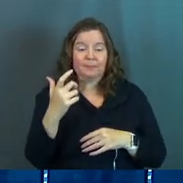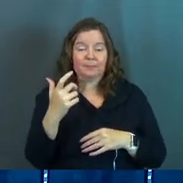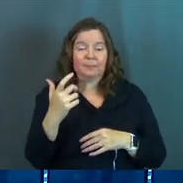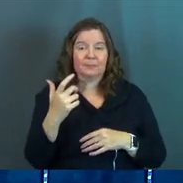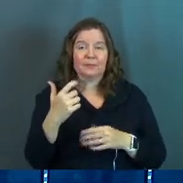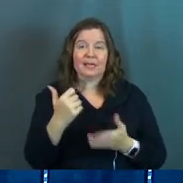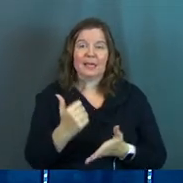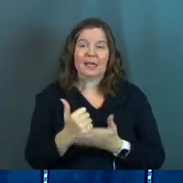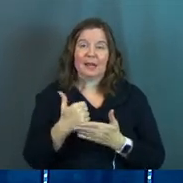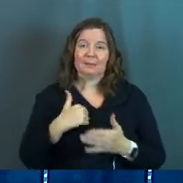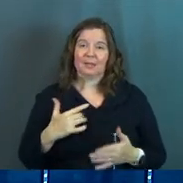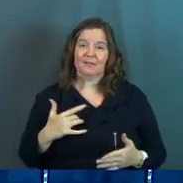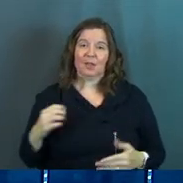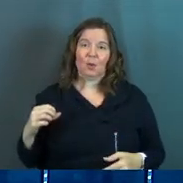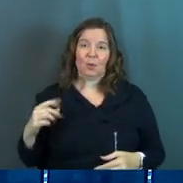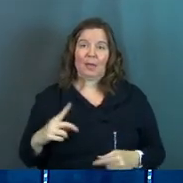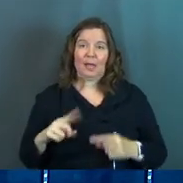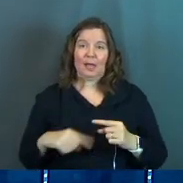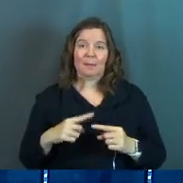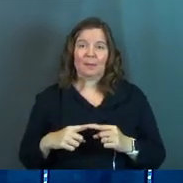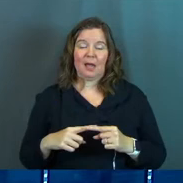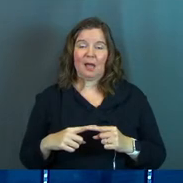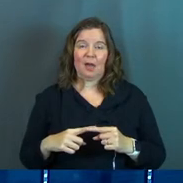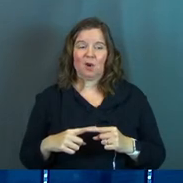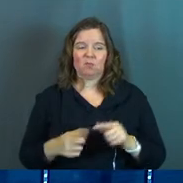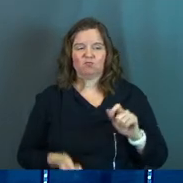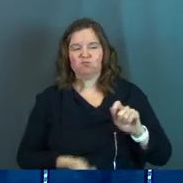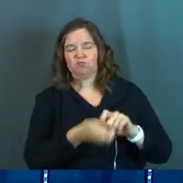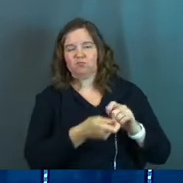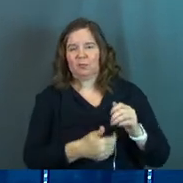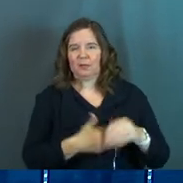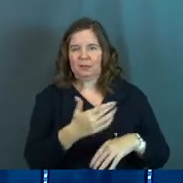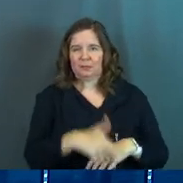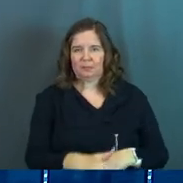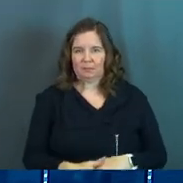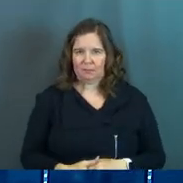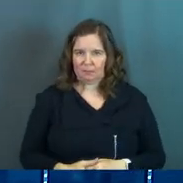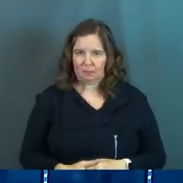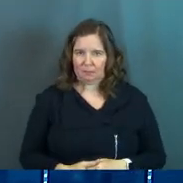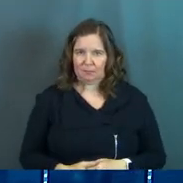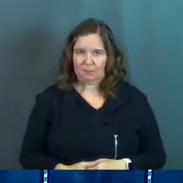because it helps us feel okay about sticking it to them next time.